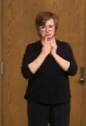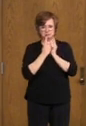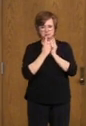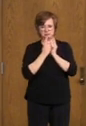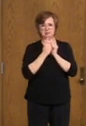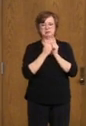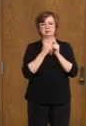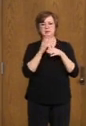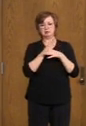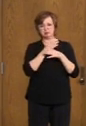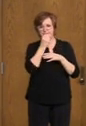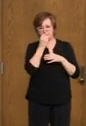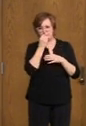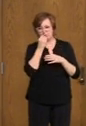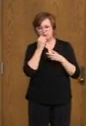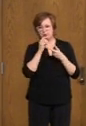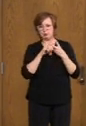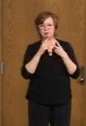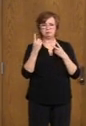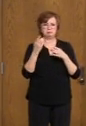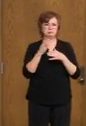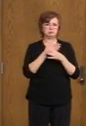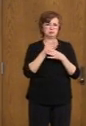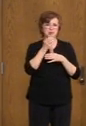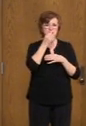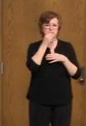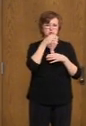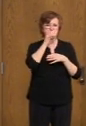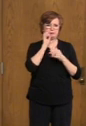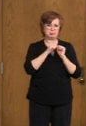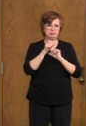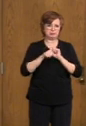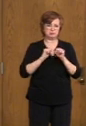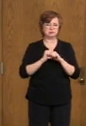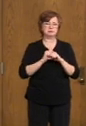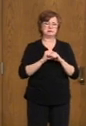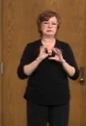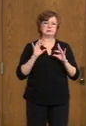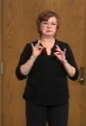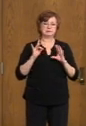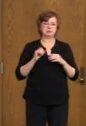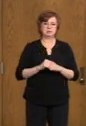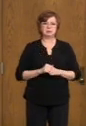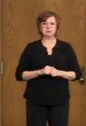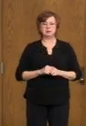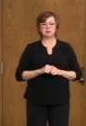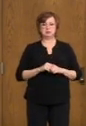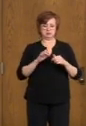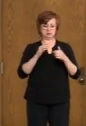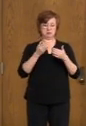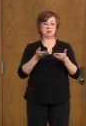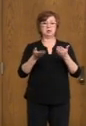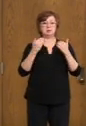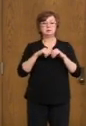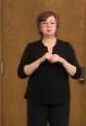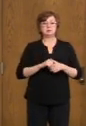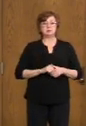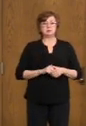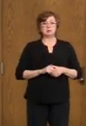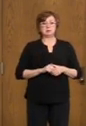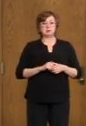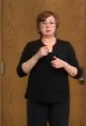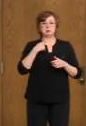these in these areas and compliance by everyone, I think that can dramatically bring our numbers down. And the second thing is that